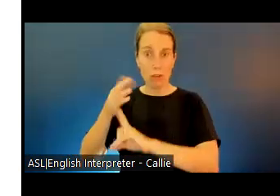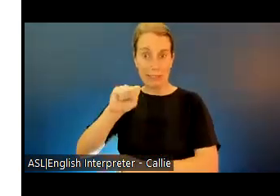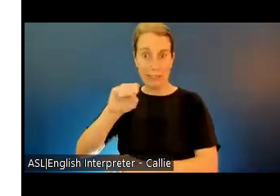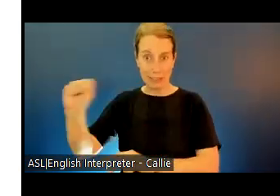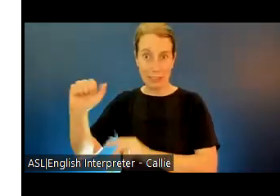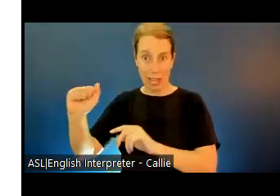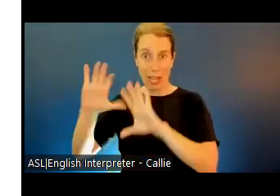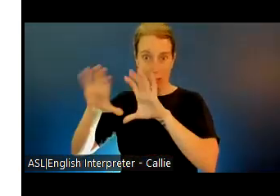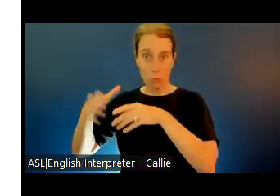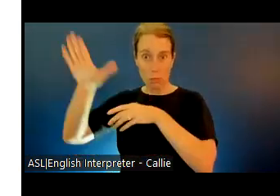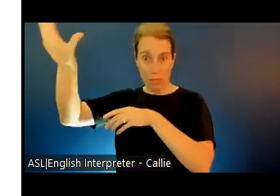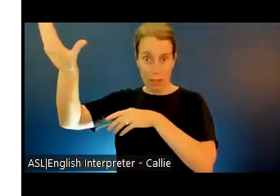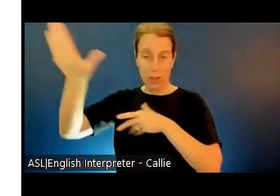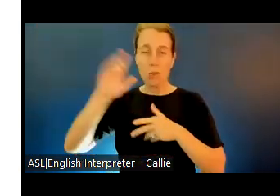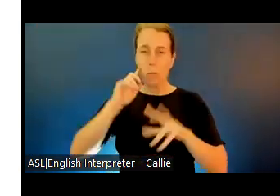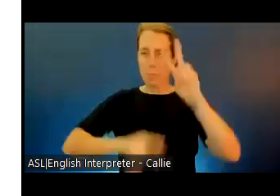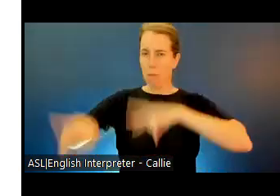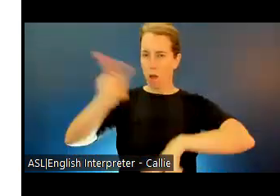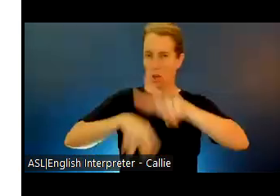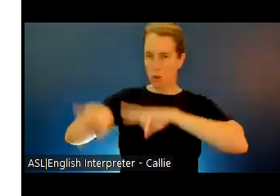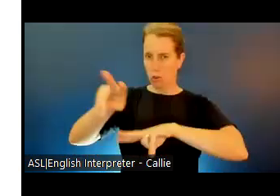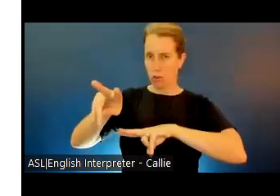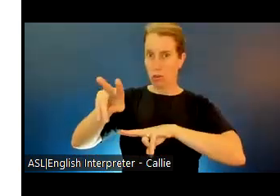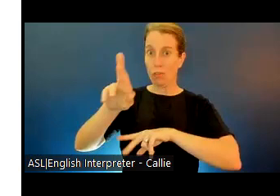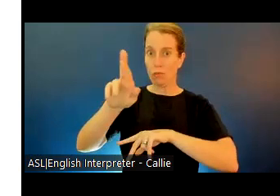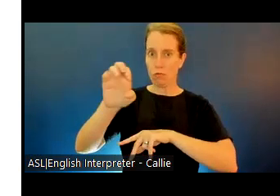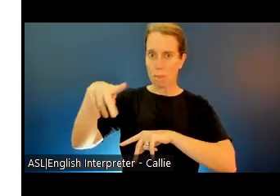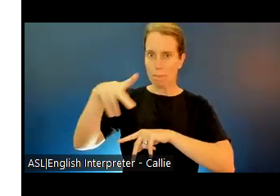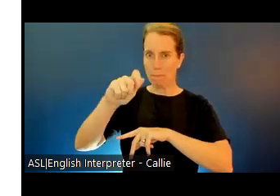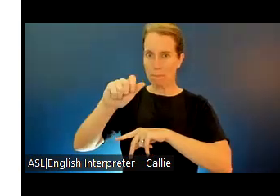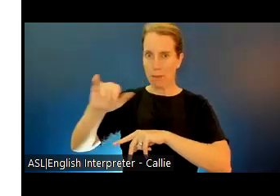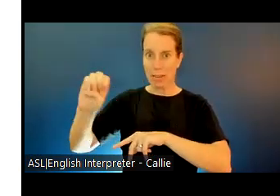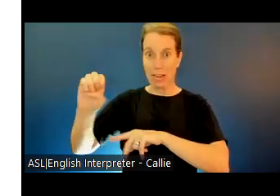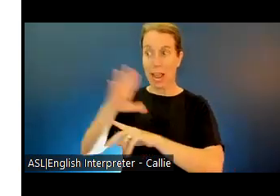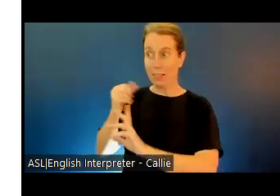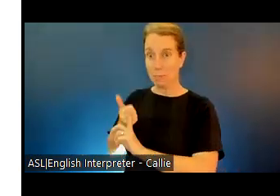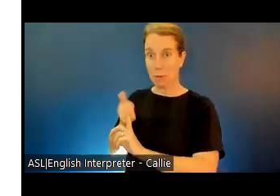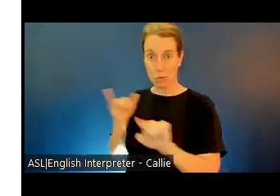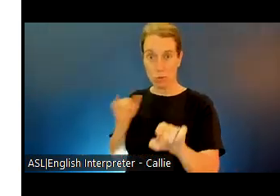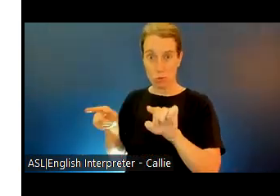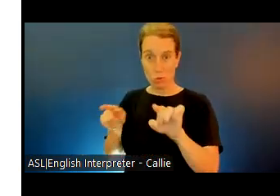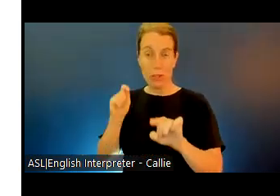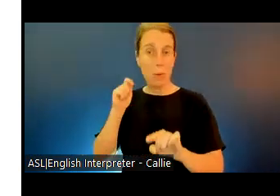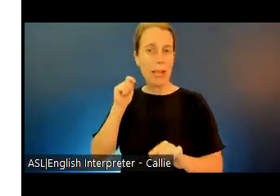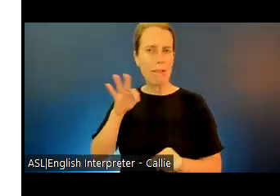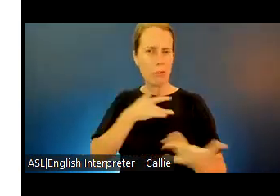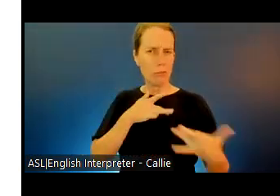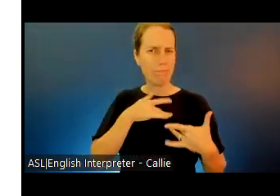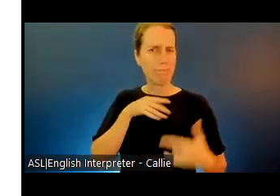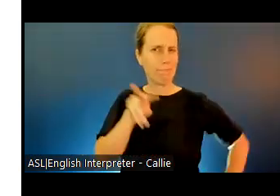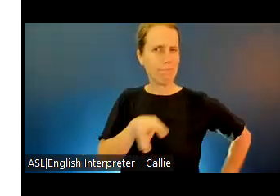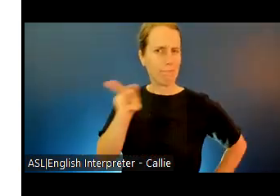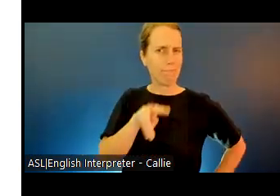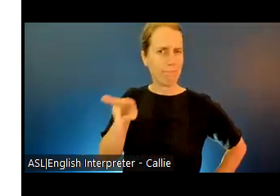individual payees. So there's more information about that program and how you can make a report to us about a concern with representative